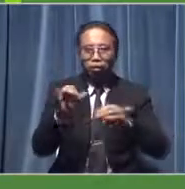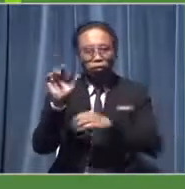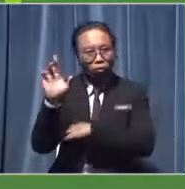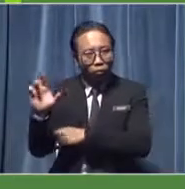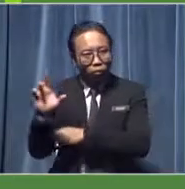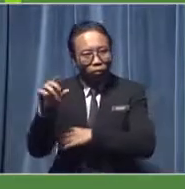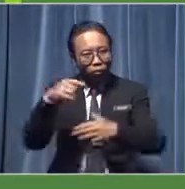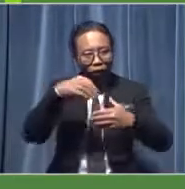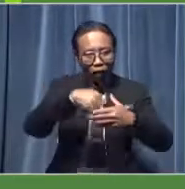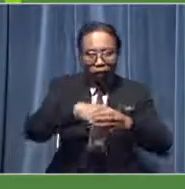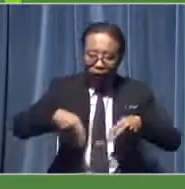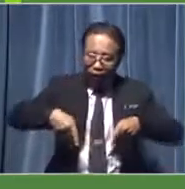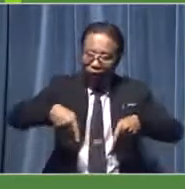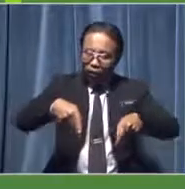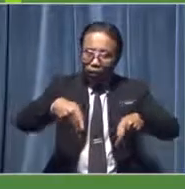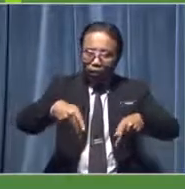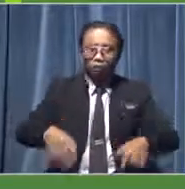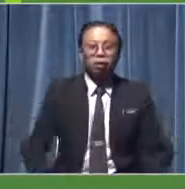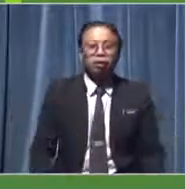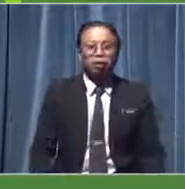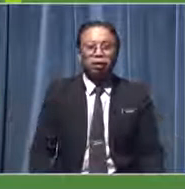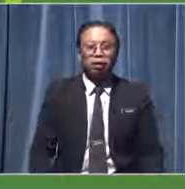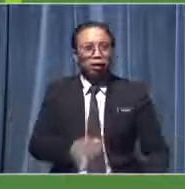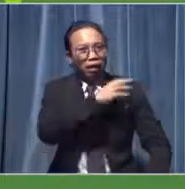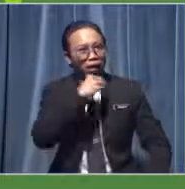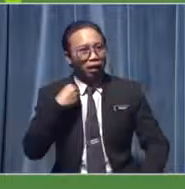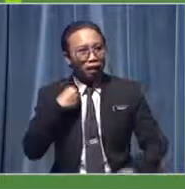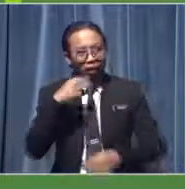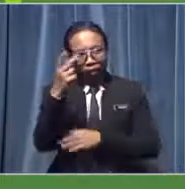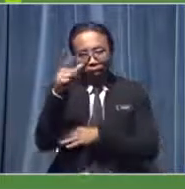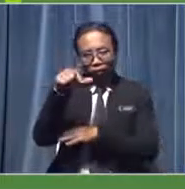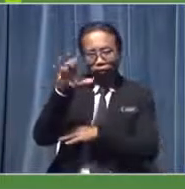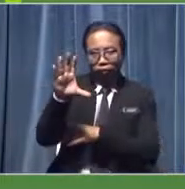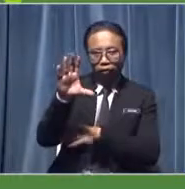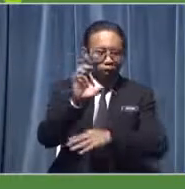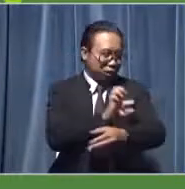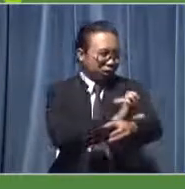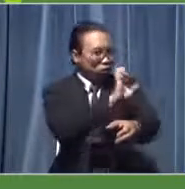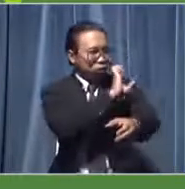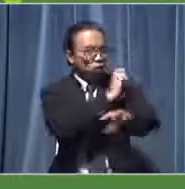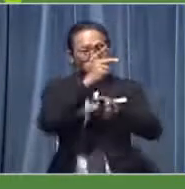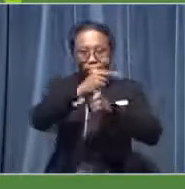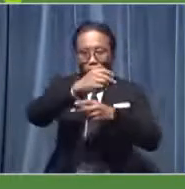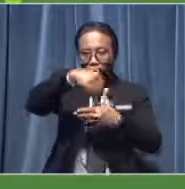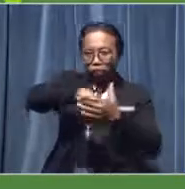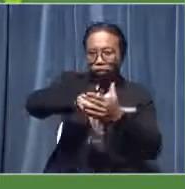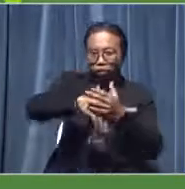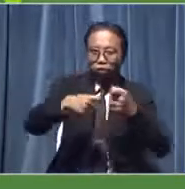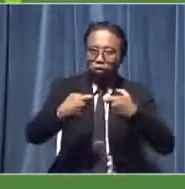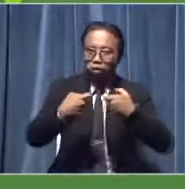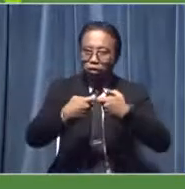in parallel, and 13.5 energy stored in a charged